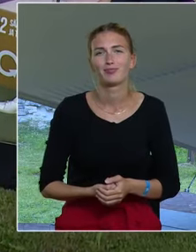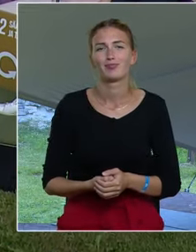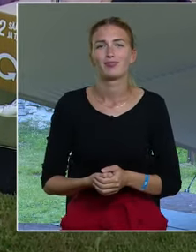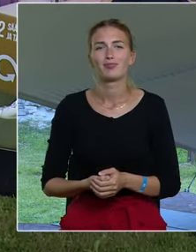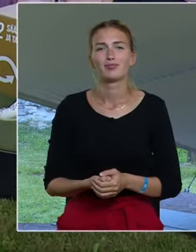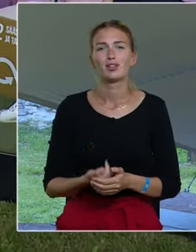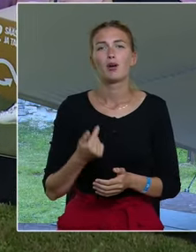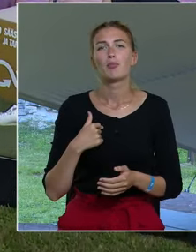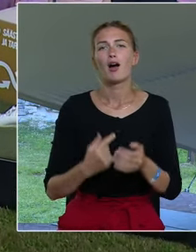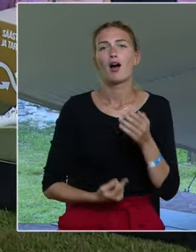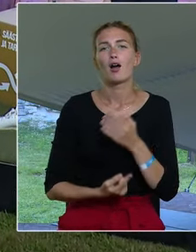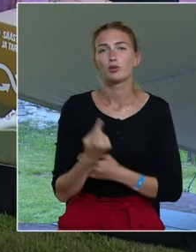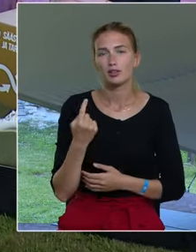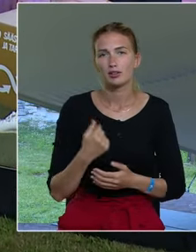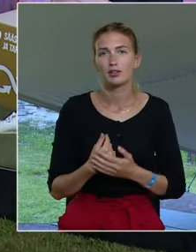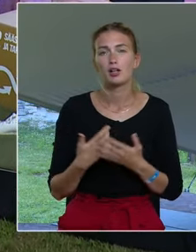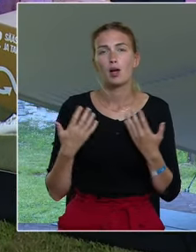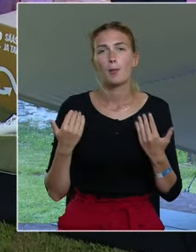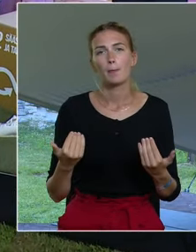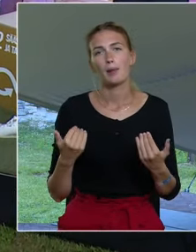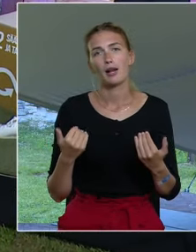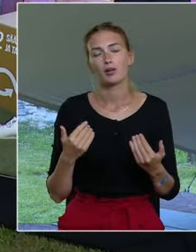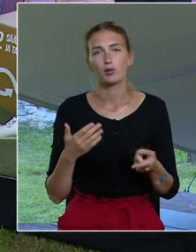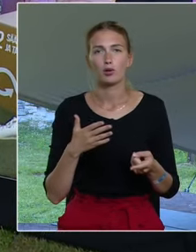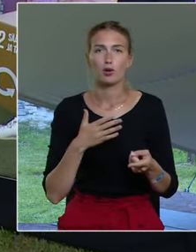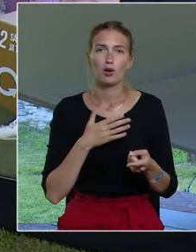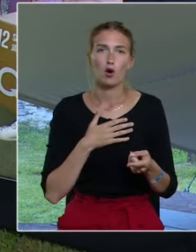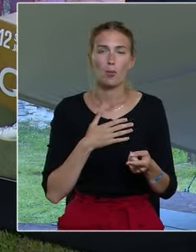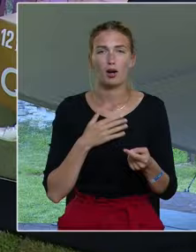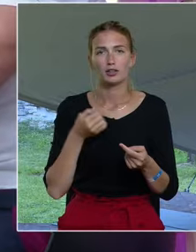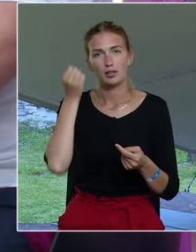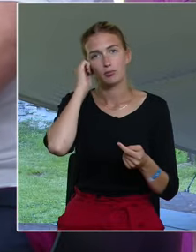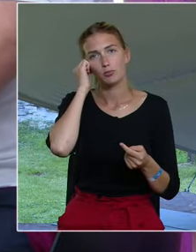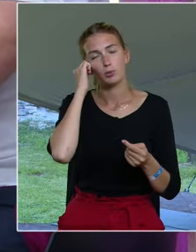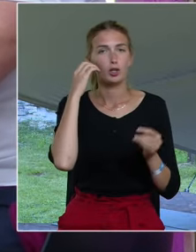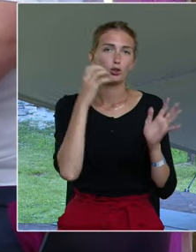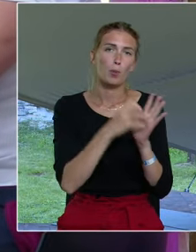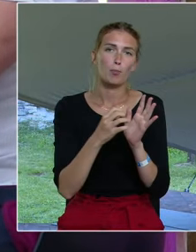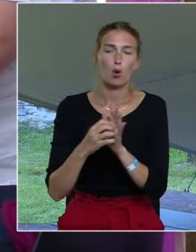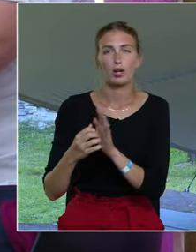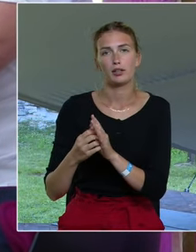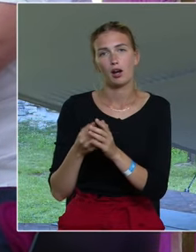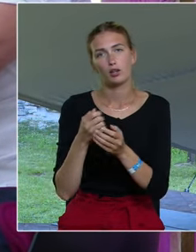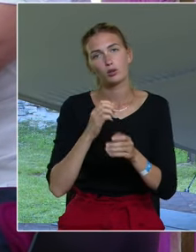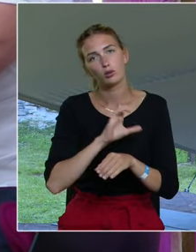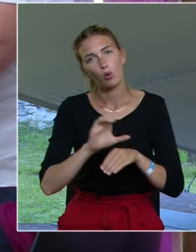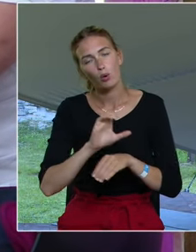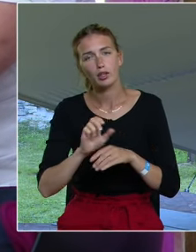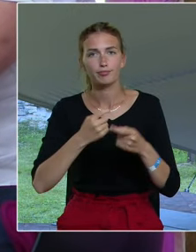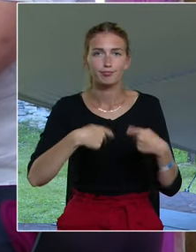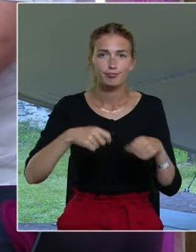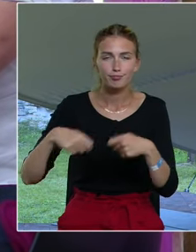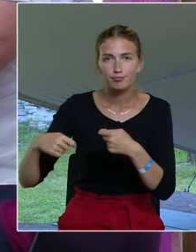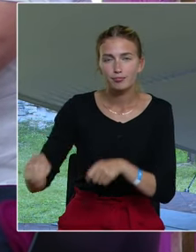I can start. I'm repping some Aave merch. It's a DeFi protocol I love and use, but it's actually